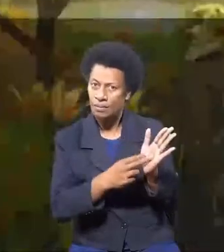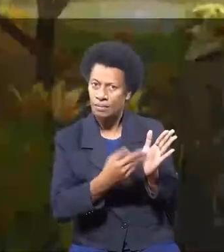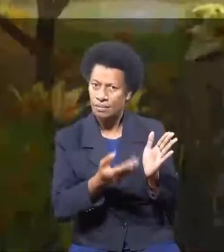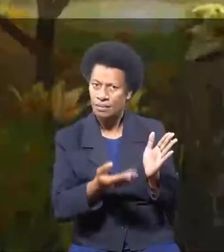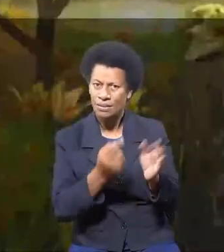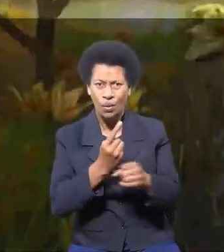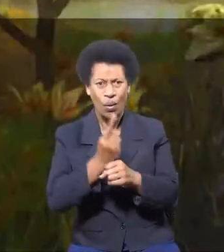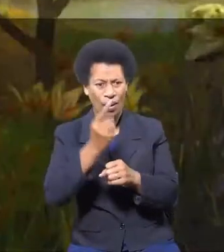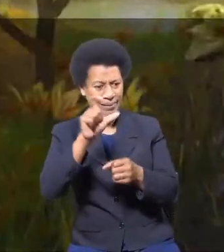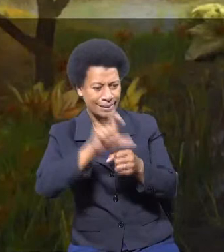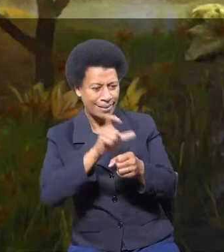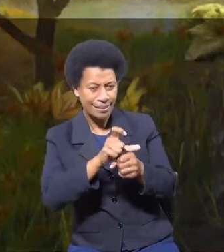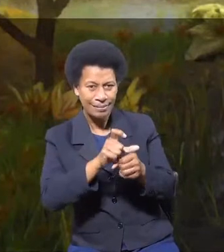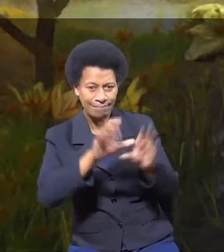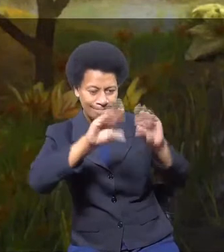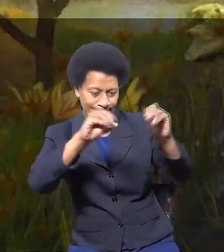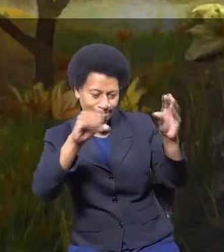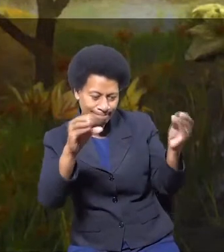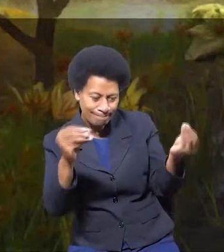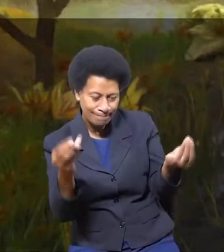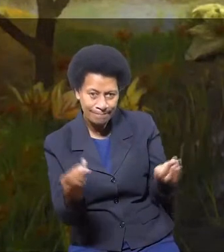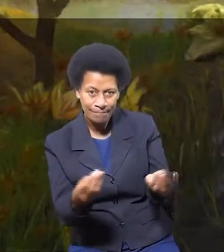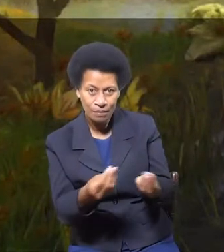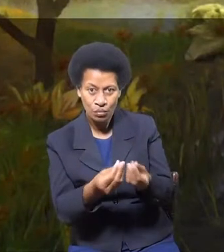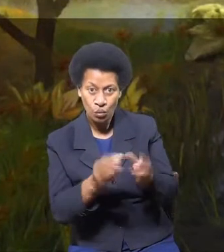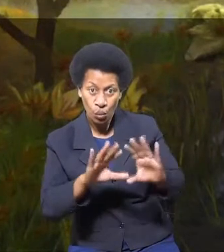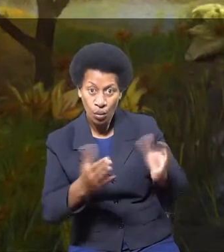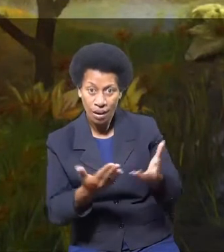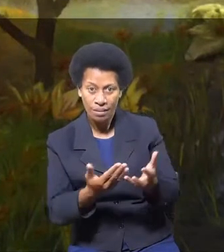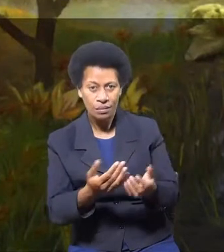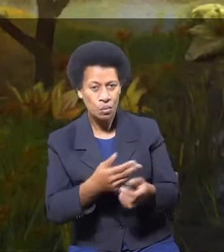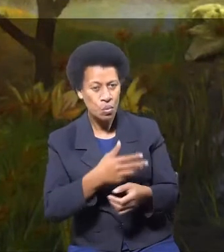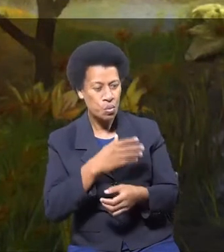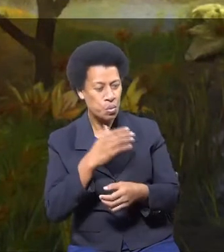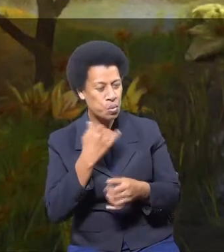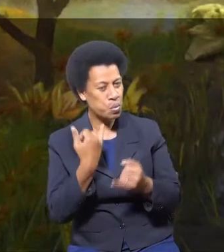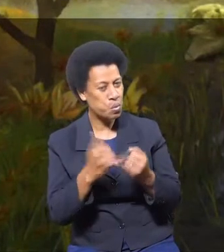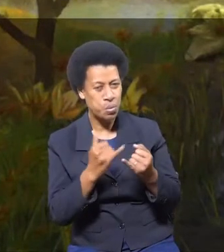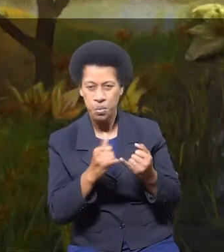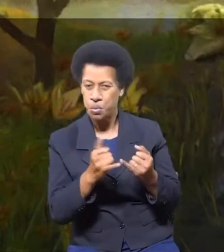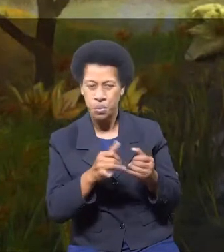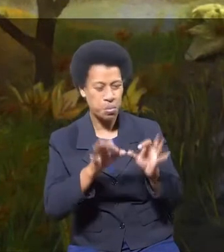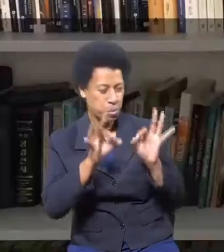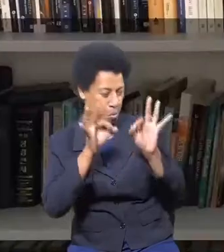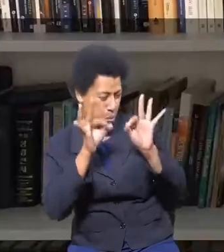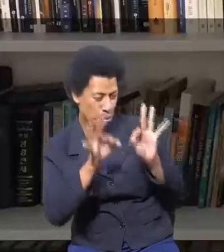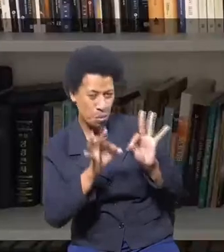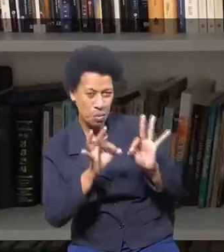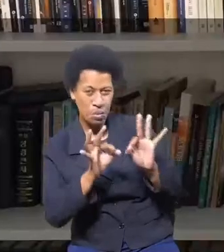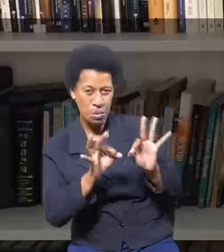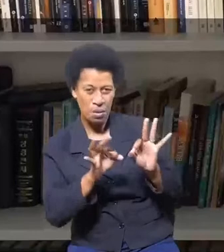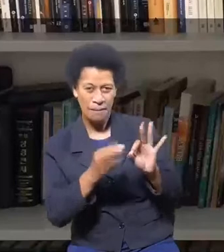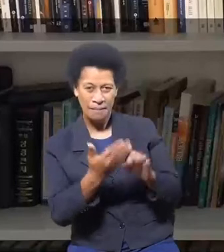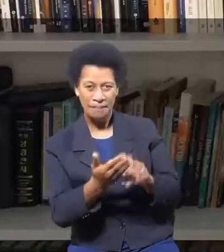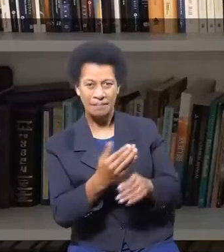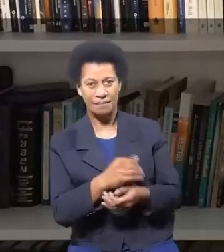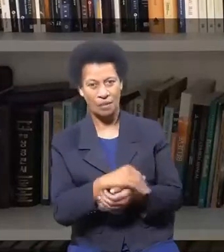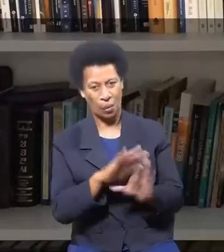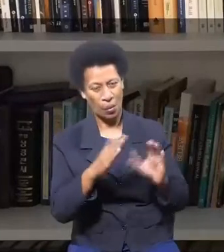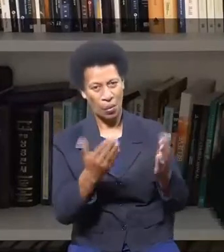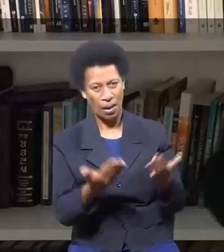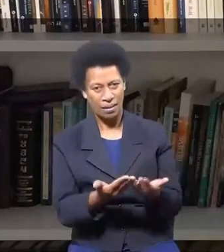God created and it was good. God created and it was very, very good. It was a perfect